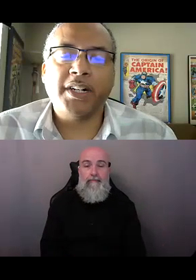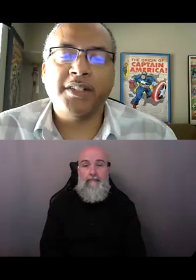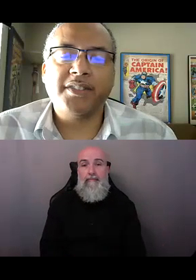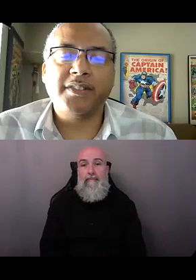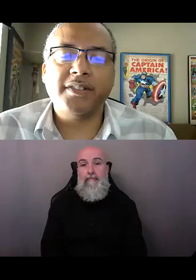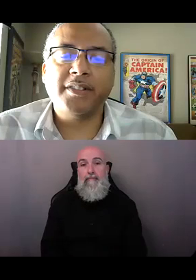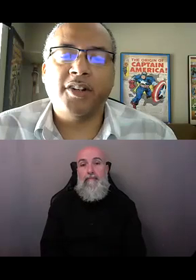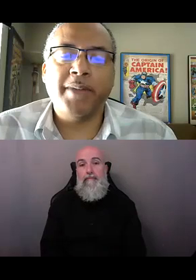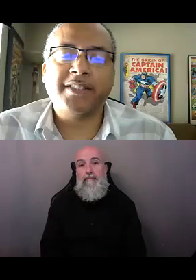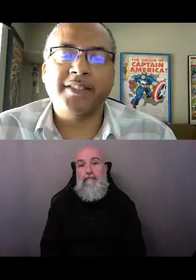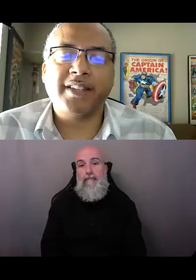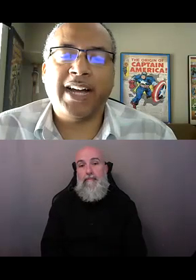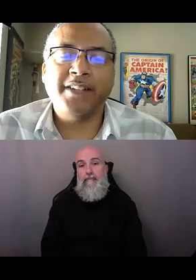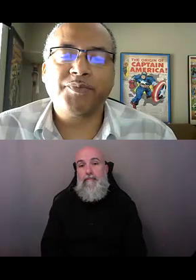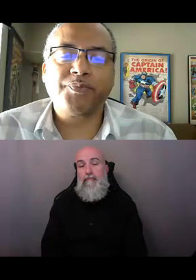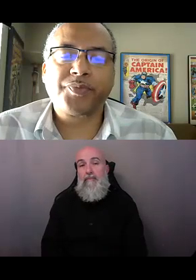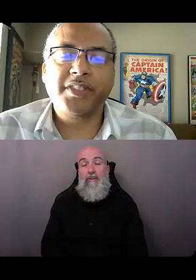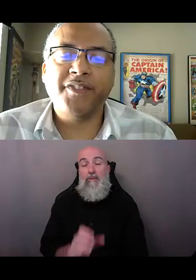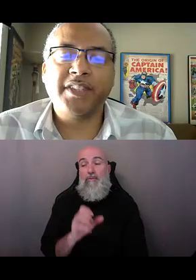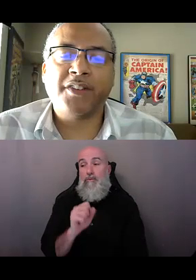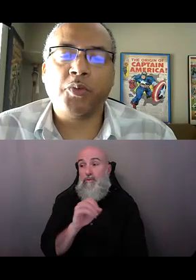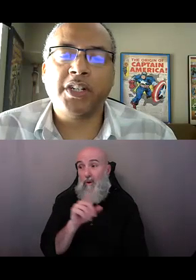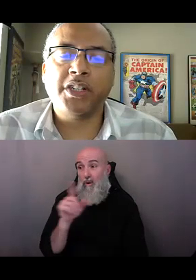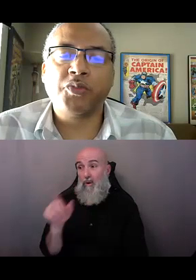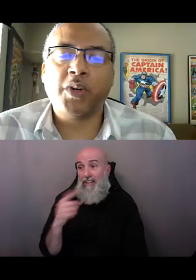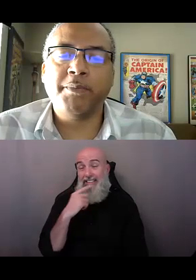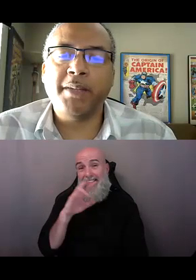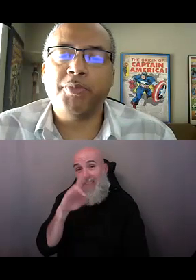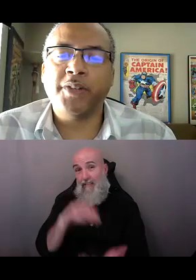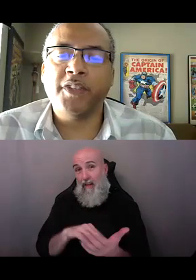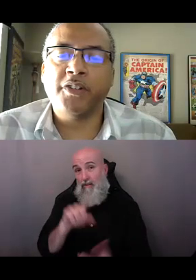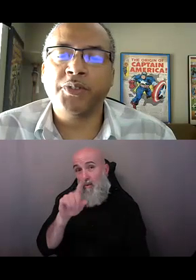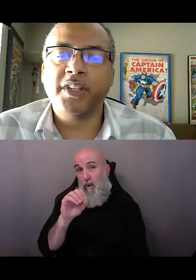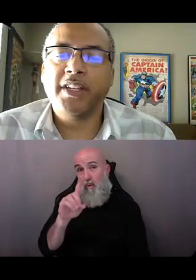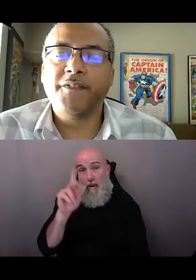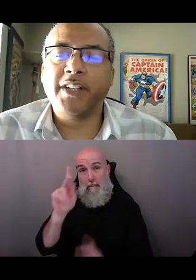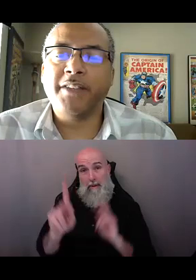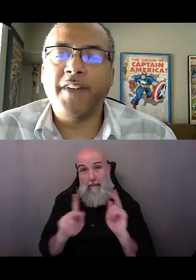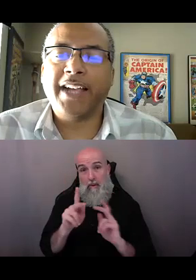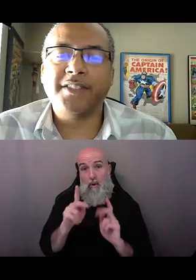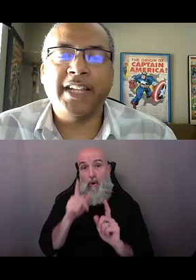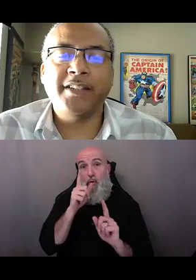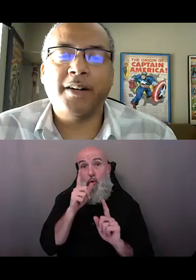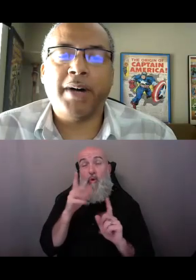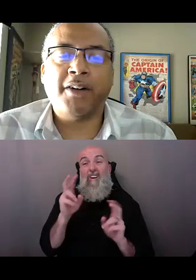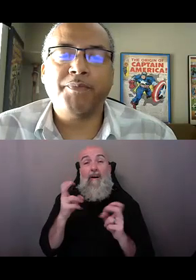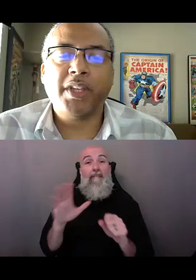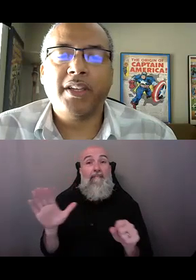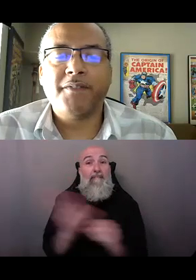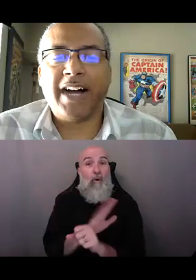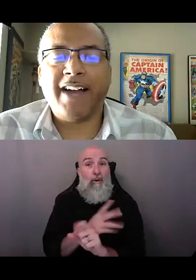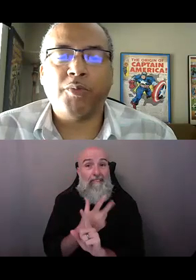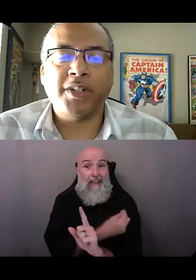Meanwhile, going back to the slide, 7,101 people of those fully vaccinated, about